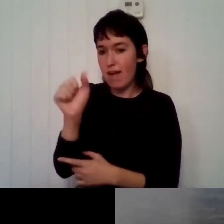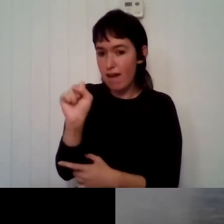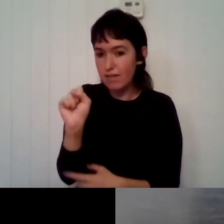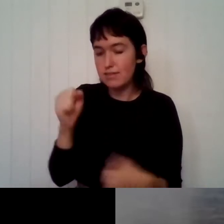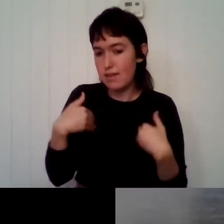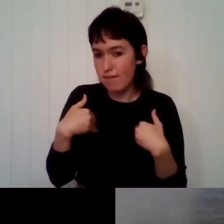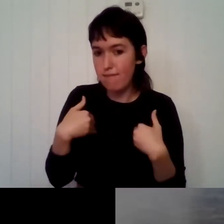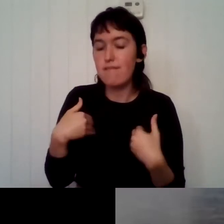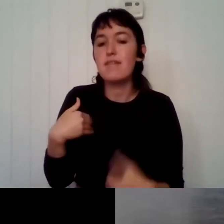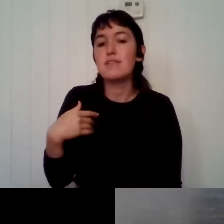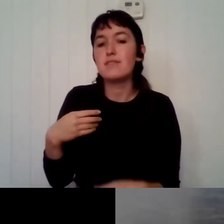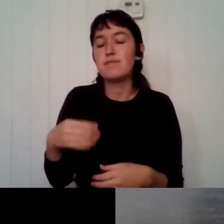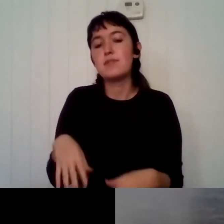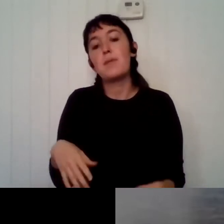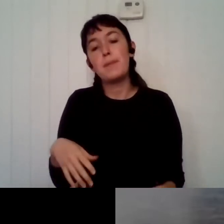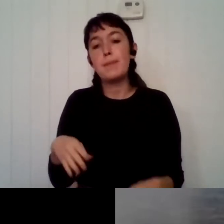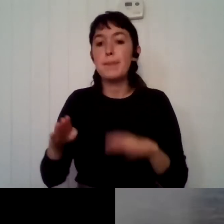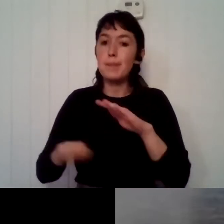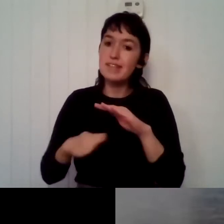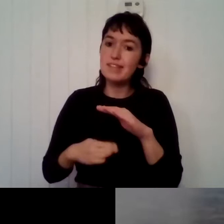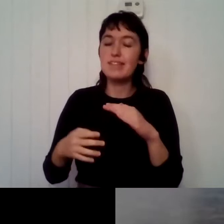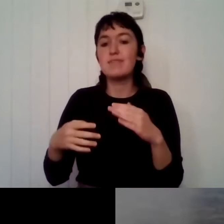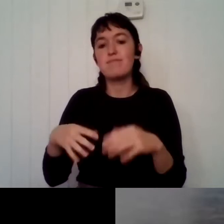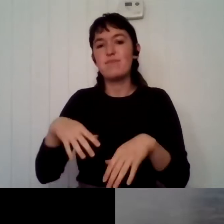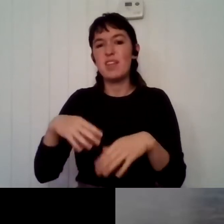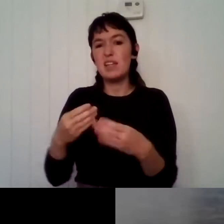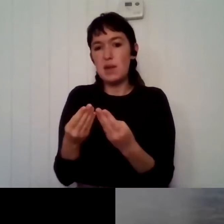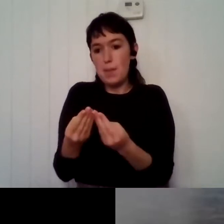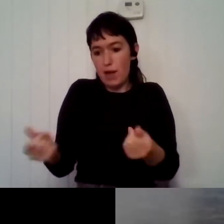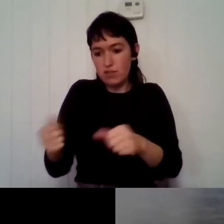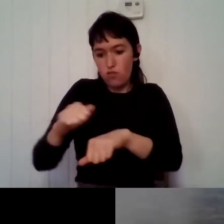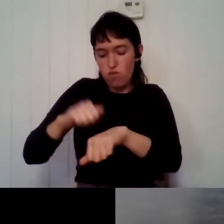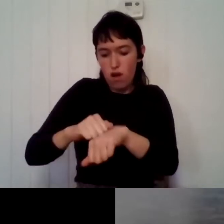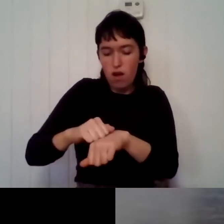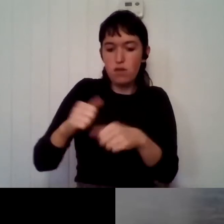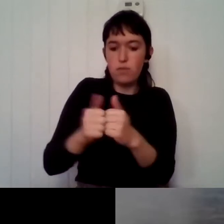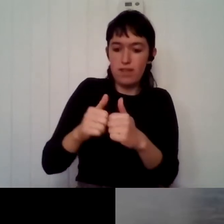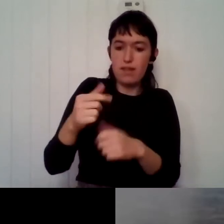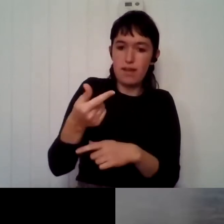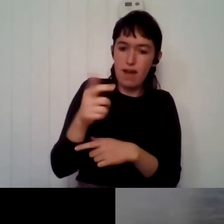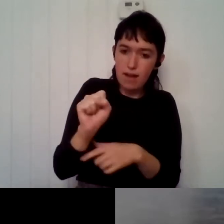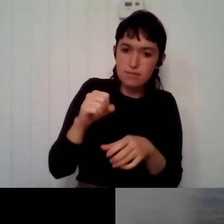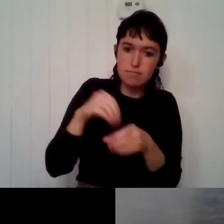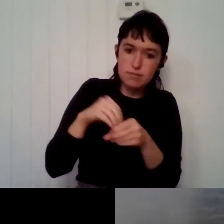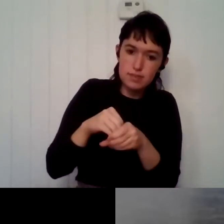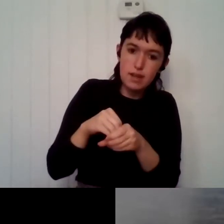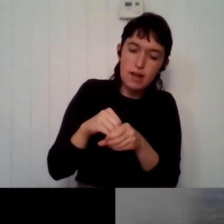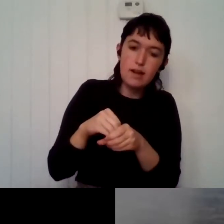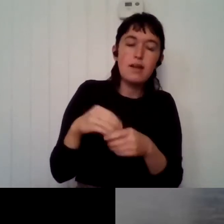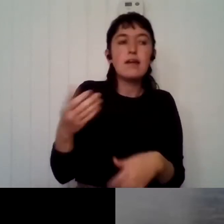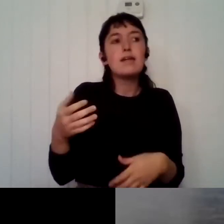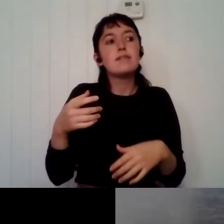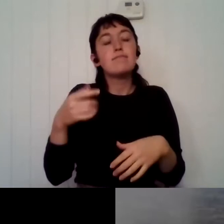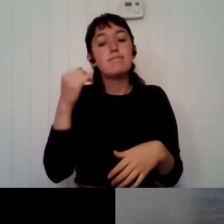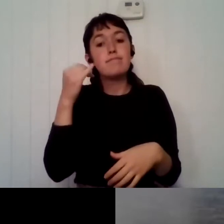rock, molten rock with some amount of gas inside. And how much gas it has inside means how explosive it will